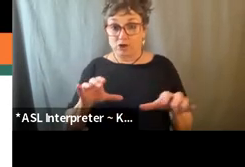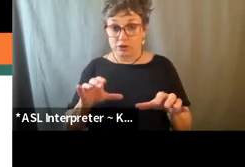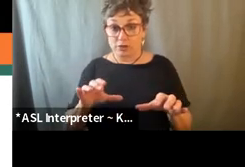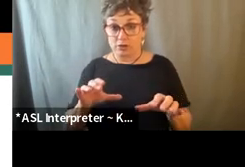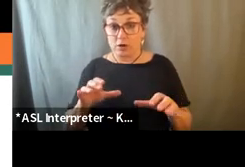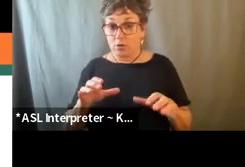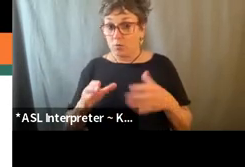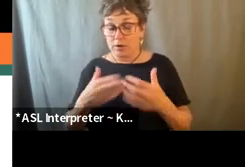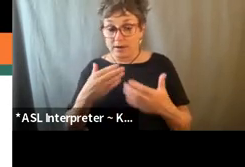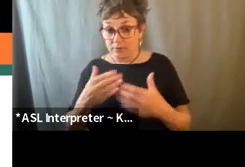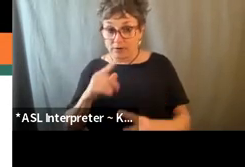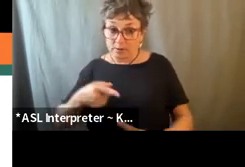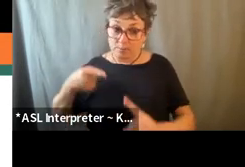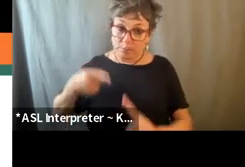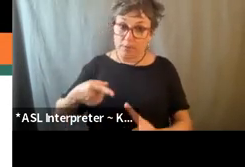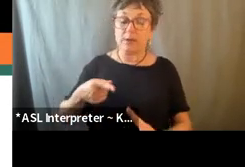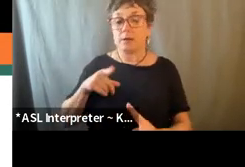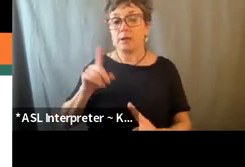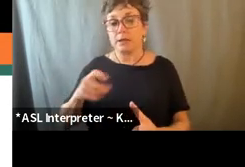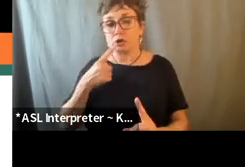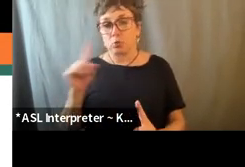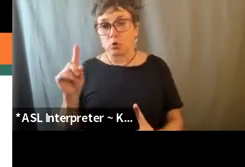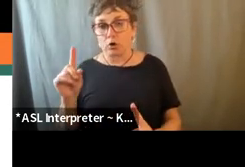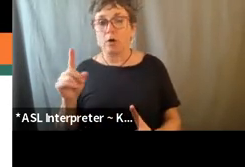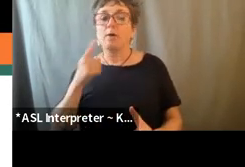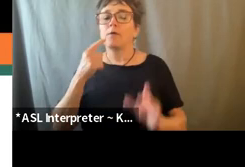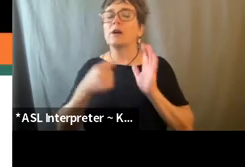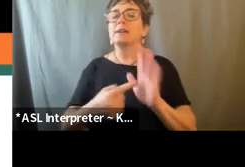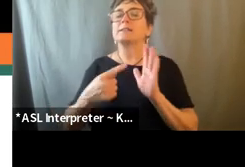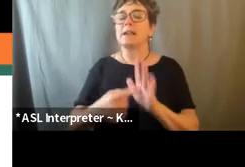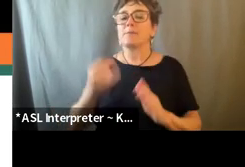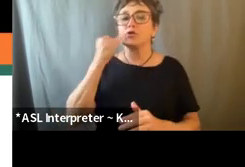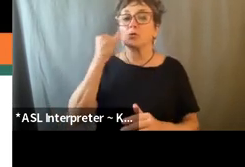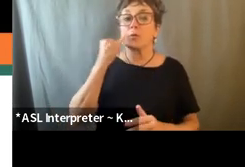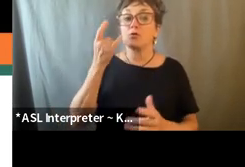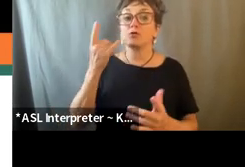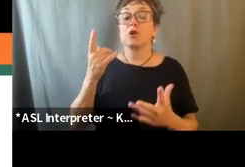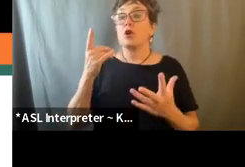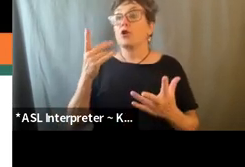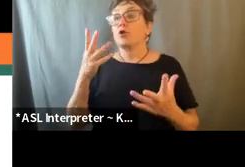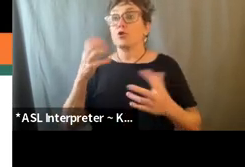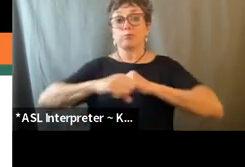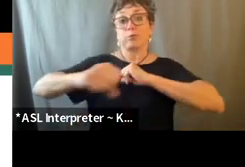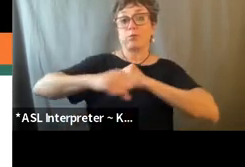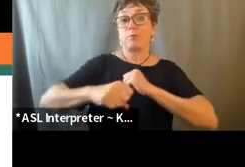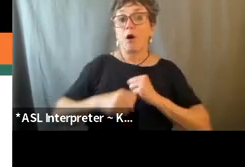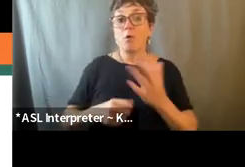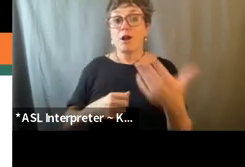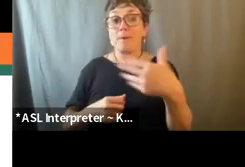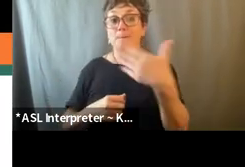you're asking someone, hey, check out this amazing new product we made, and it's so fantastic, and